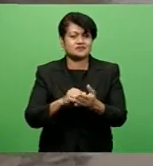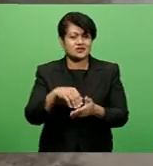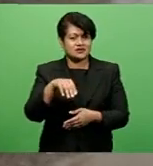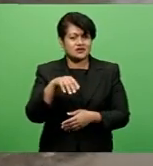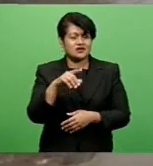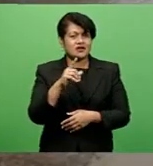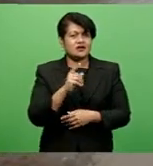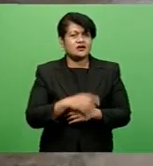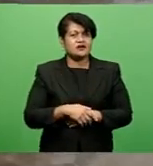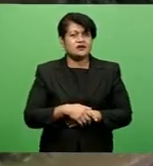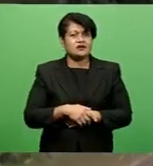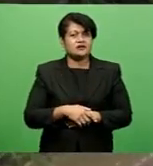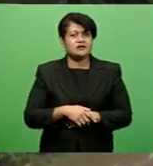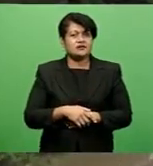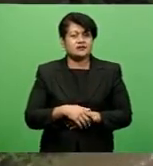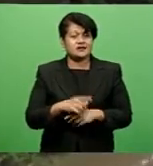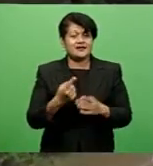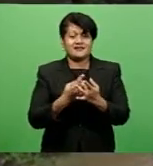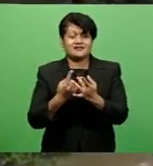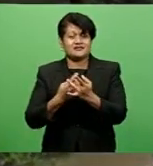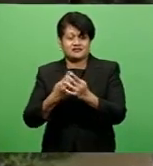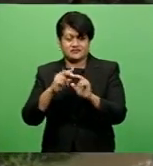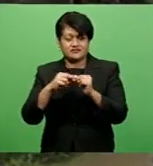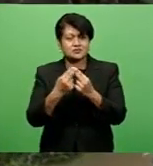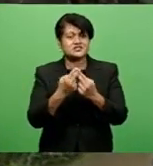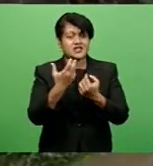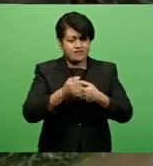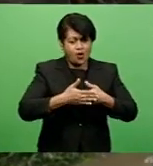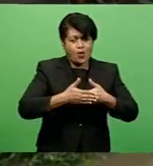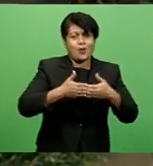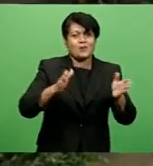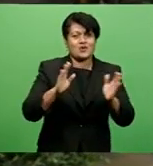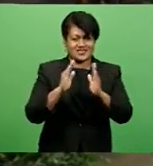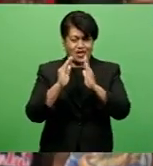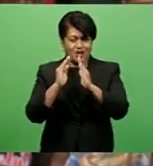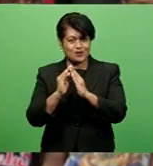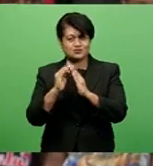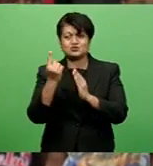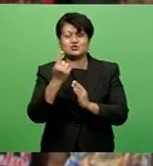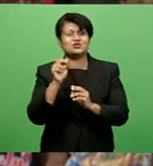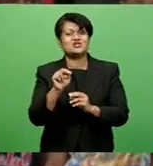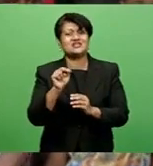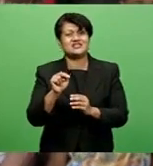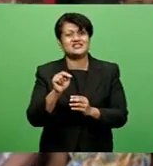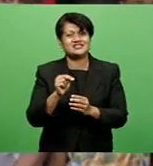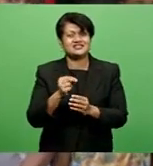other families have also opened their homes to those who will need shelter.